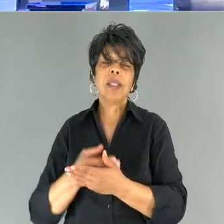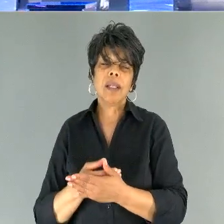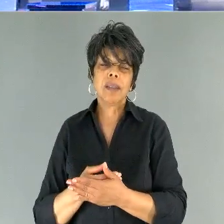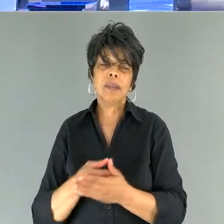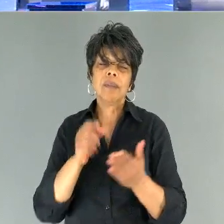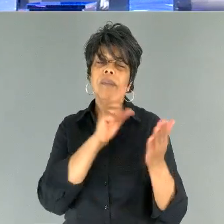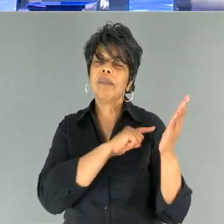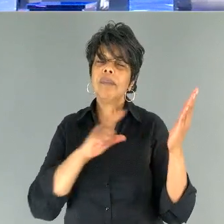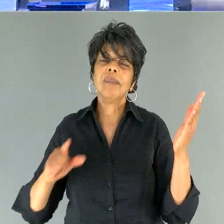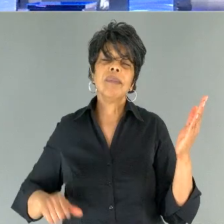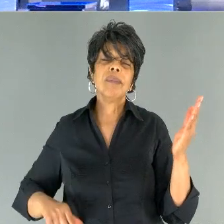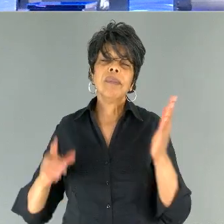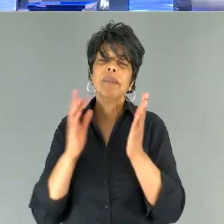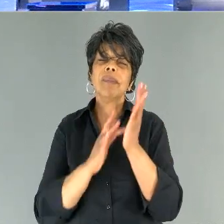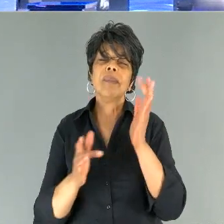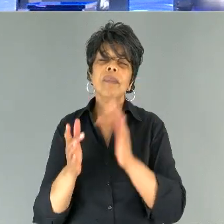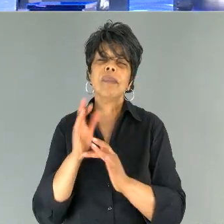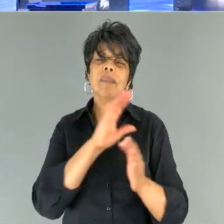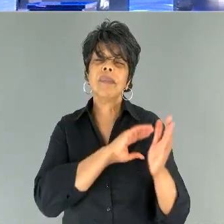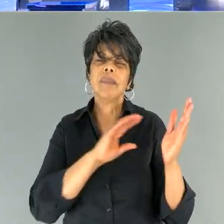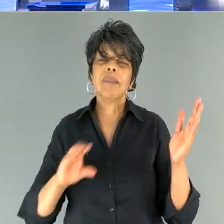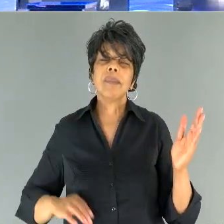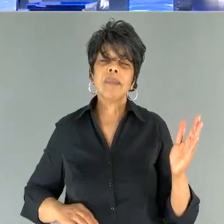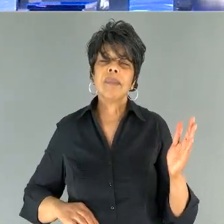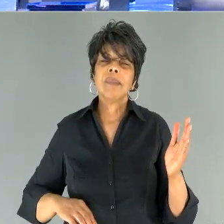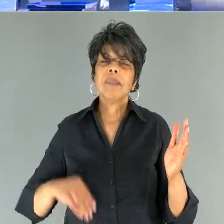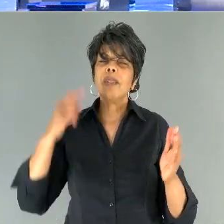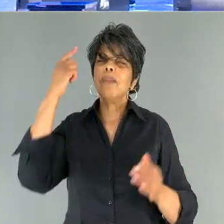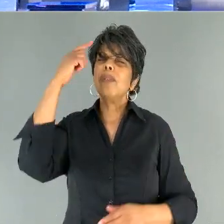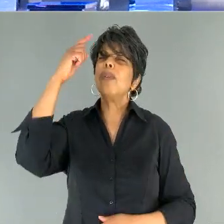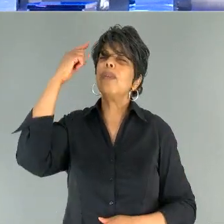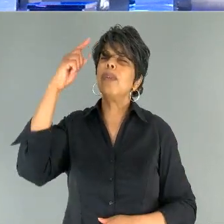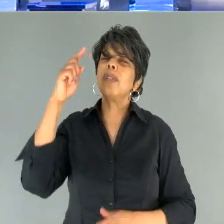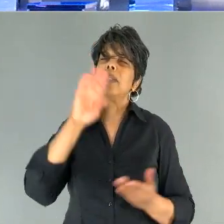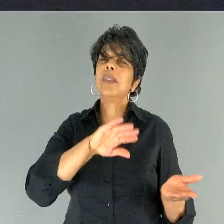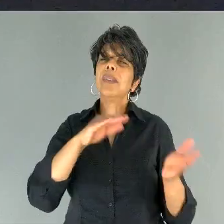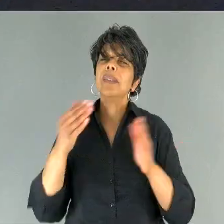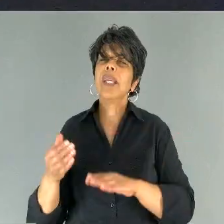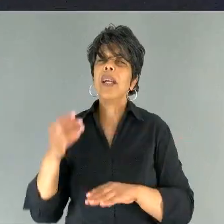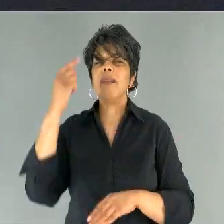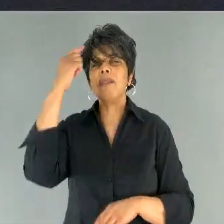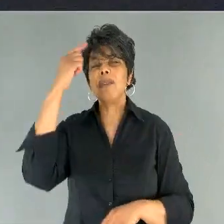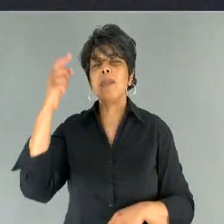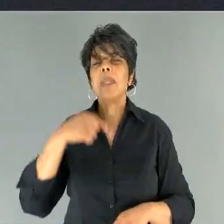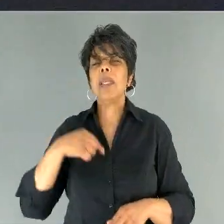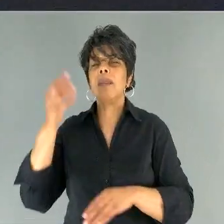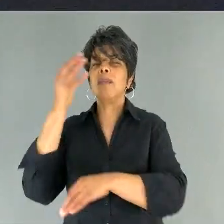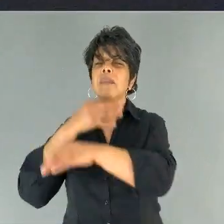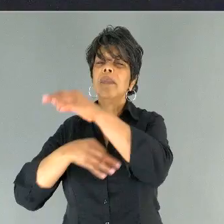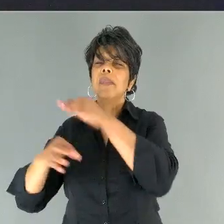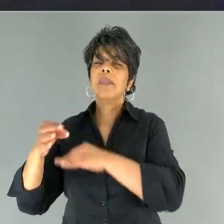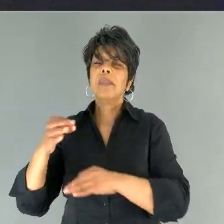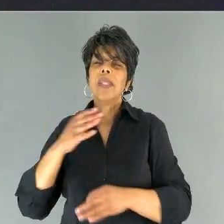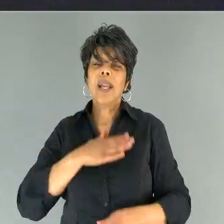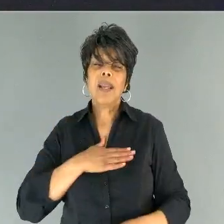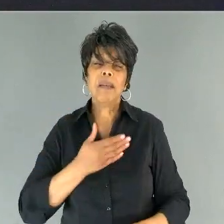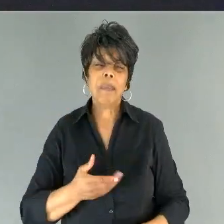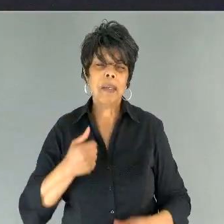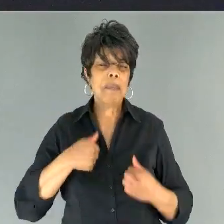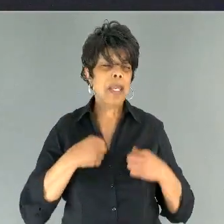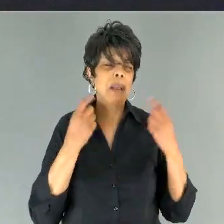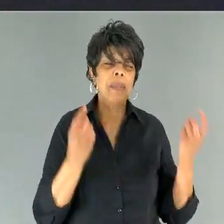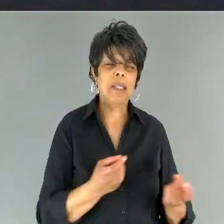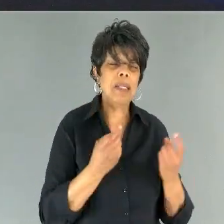Jesus Christ, to die for me. I admit that I'm a sinner. I acknowledge I need your